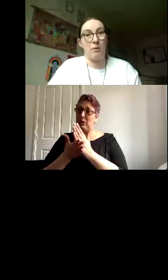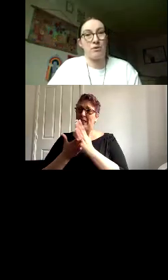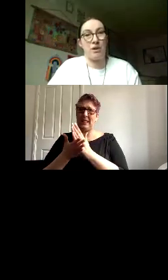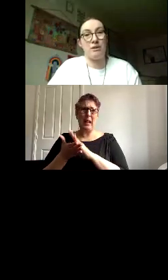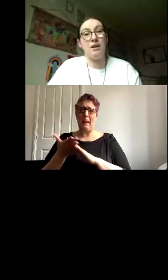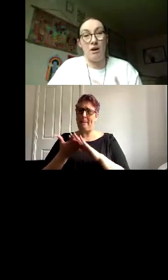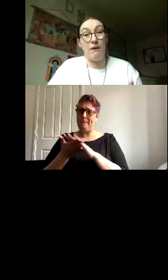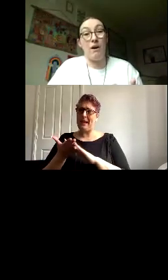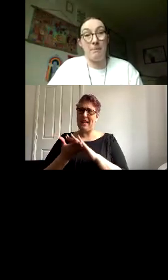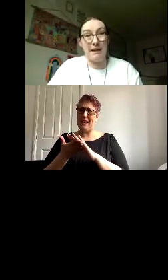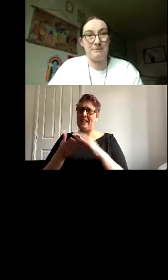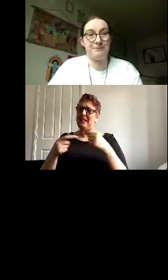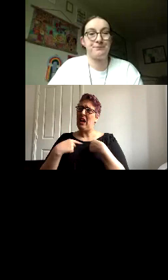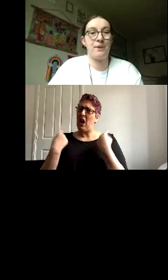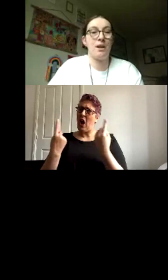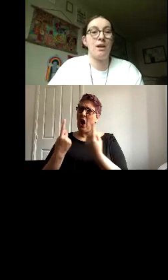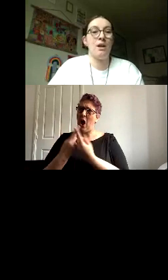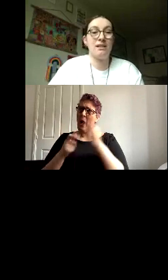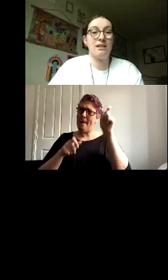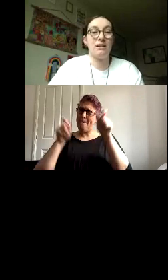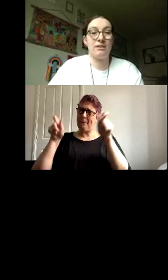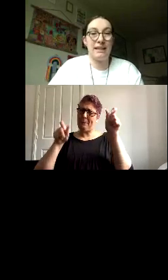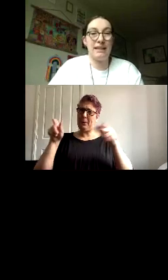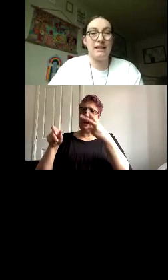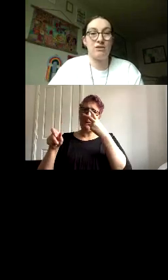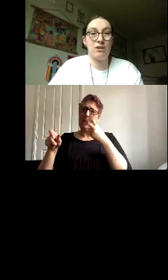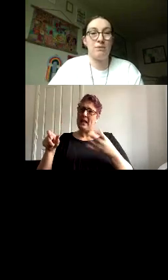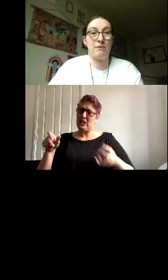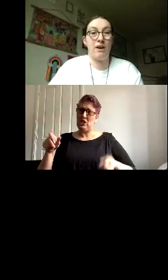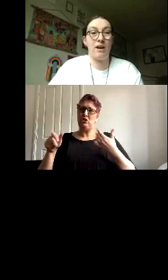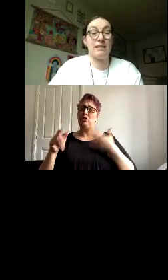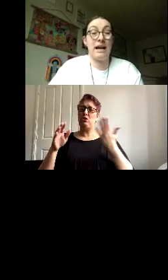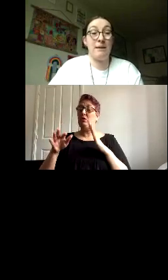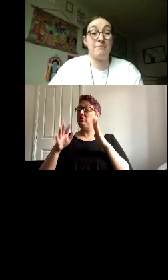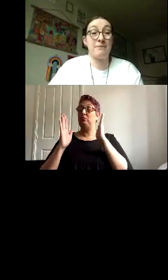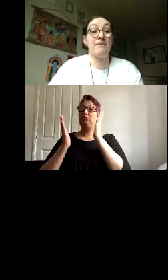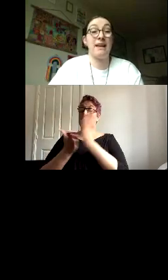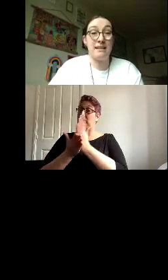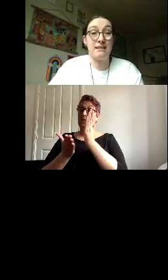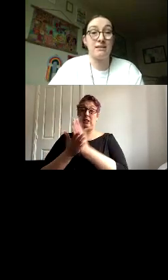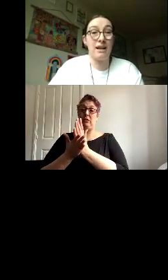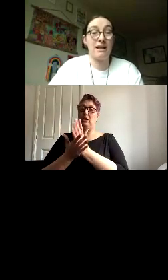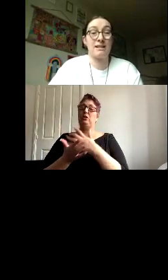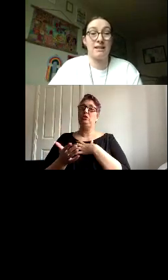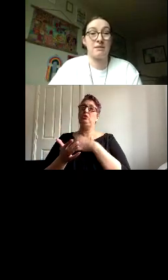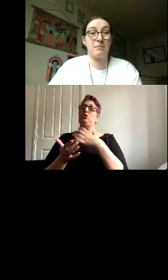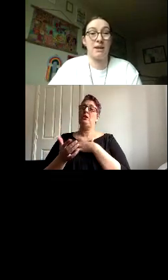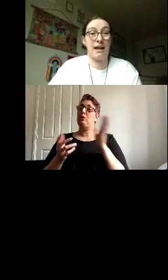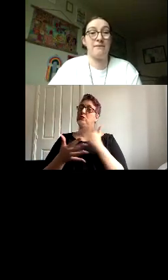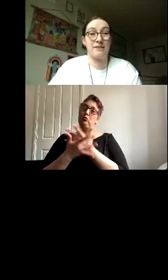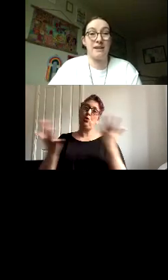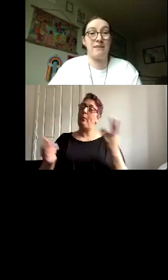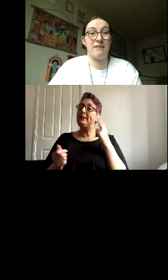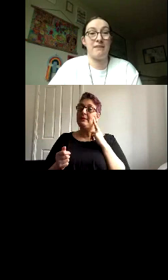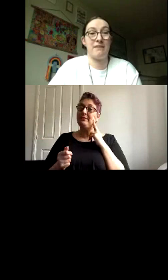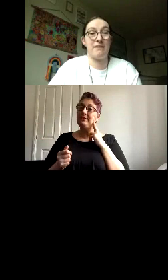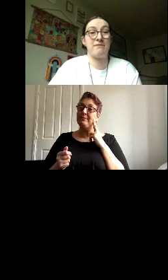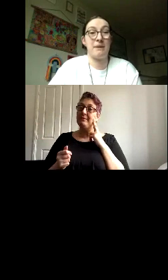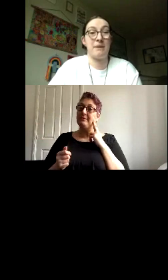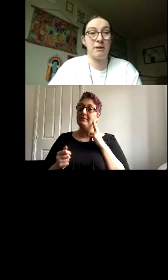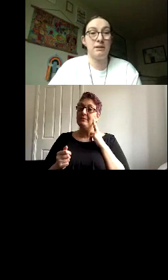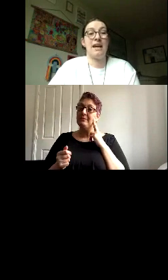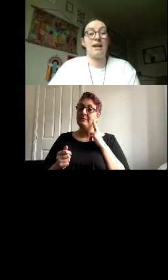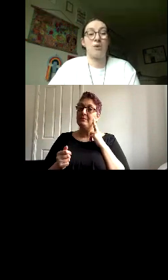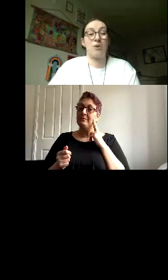our patients. We have a legal need to provide deaf insight and accessible care for deaf